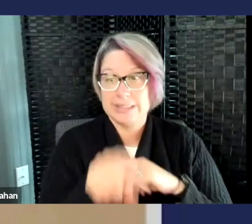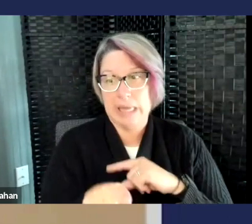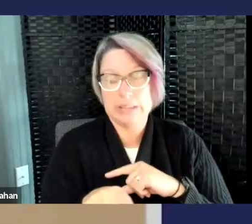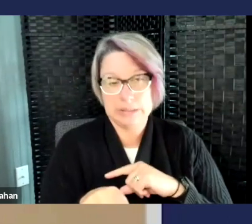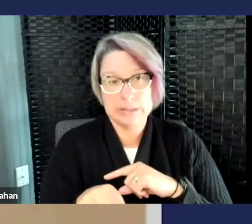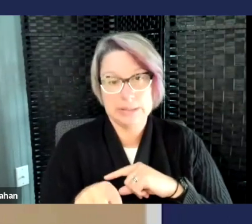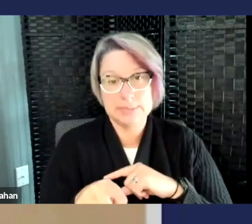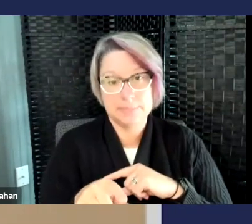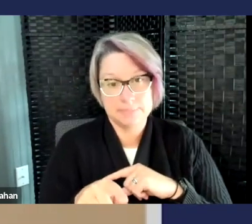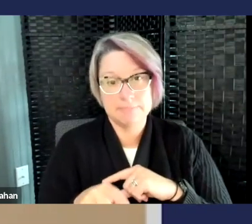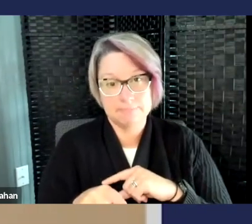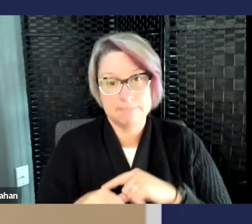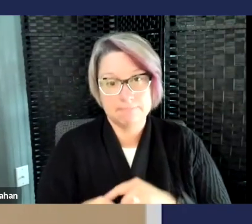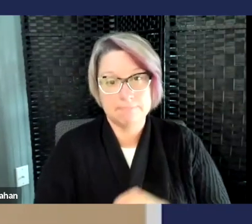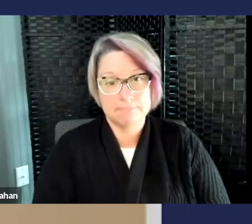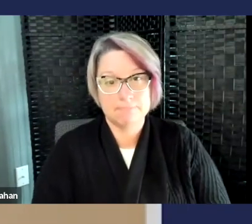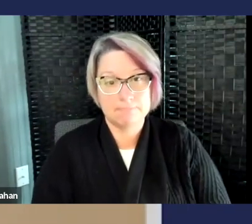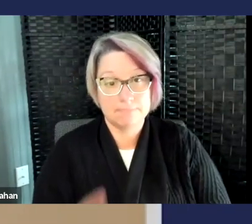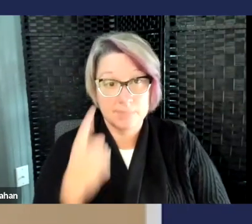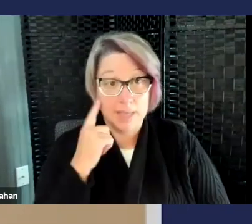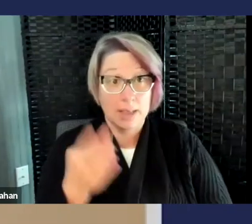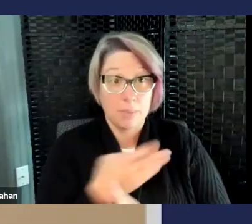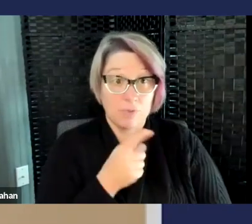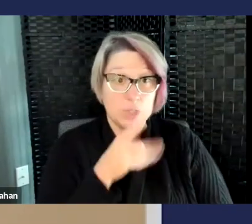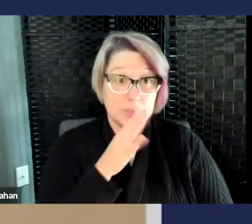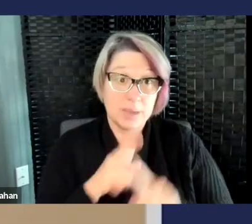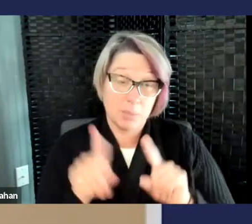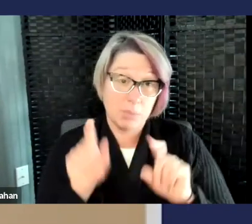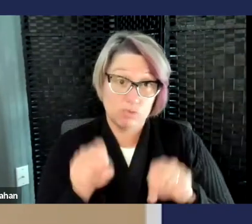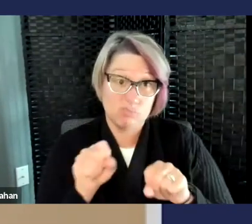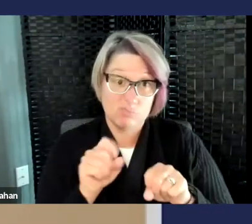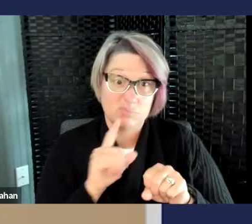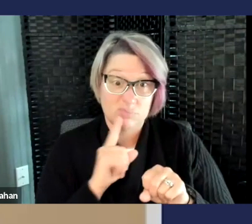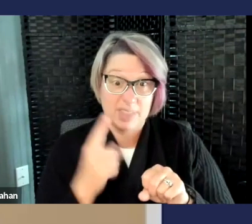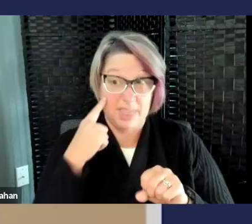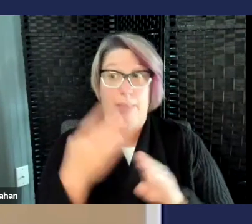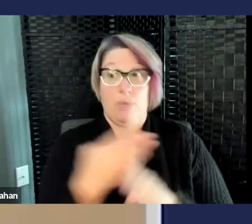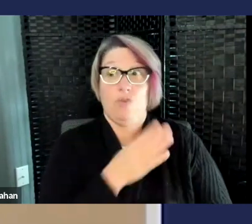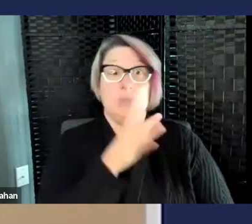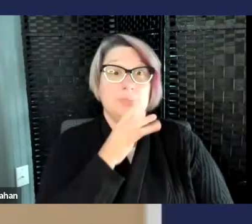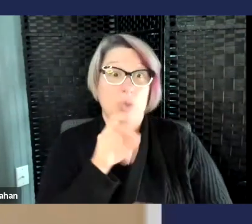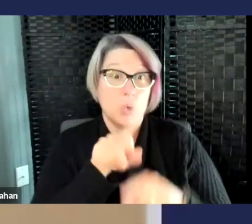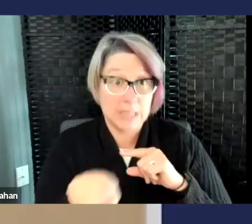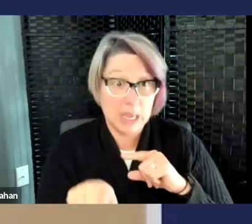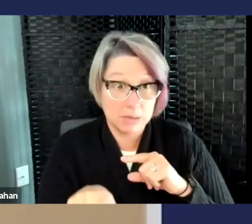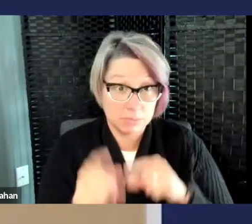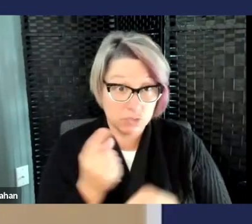that, right? Everyone says think before you speak, but really it's think before you speak or send. And remember, we talked about